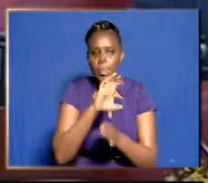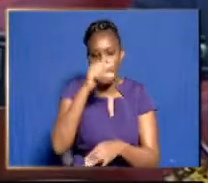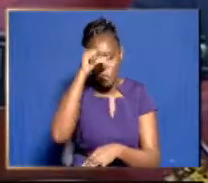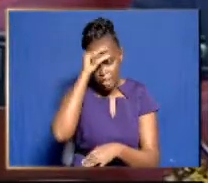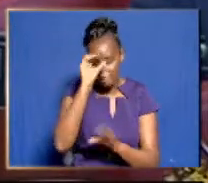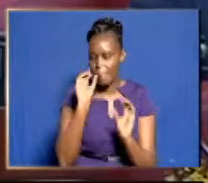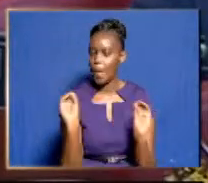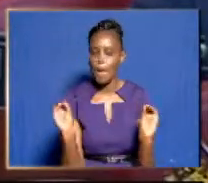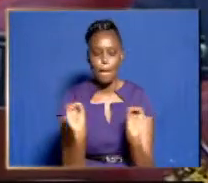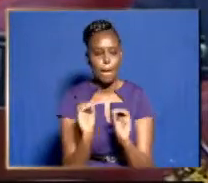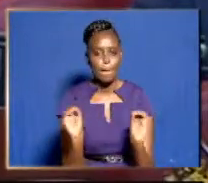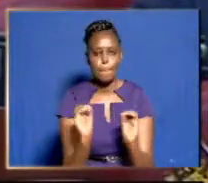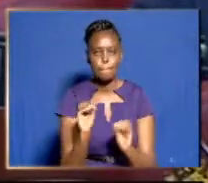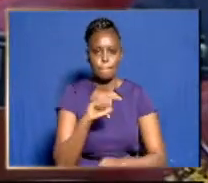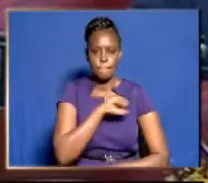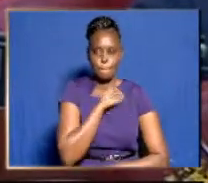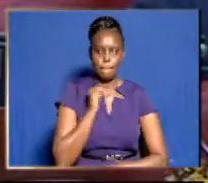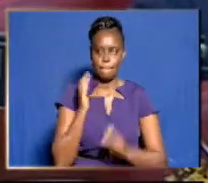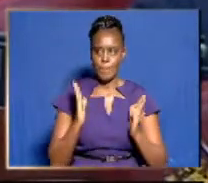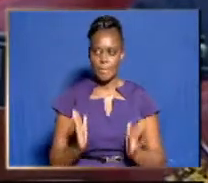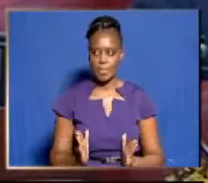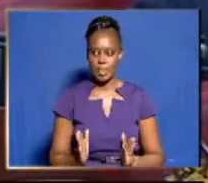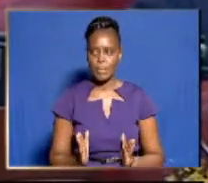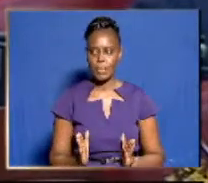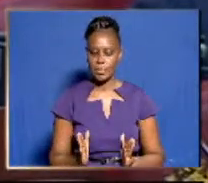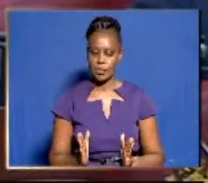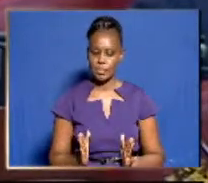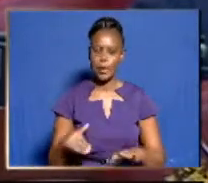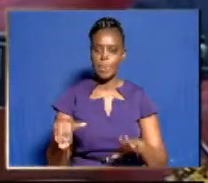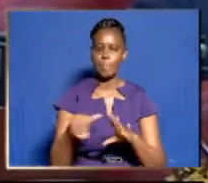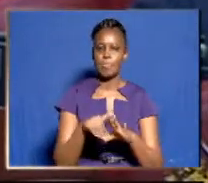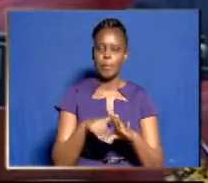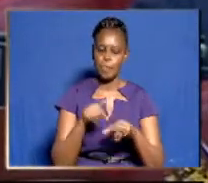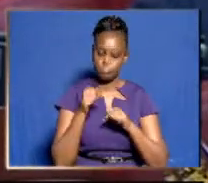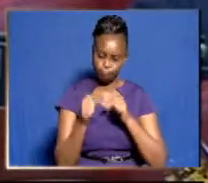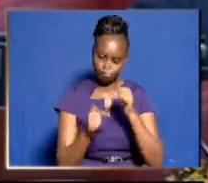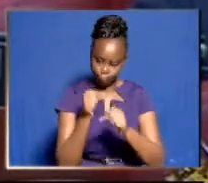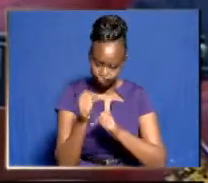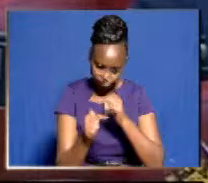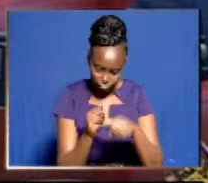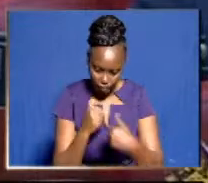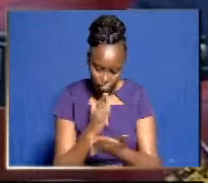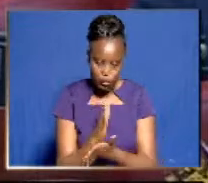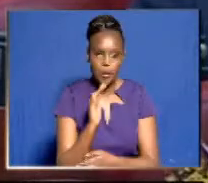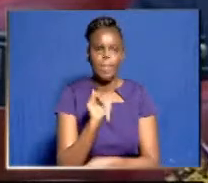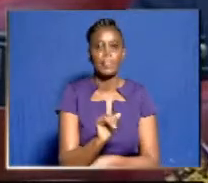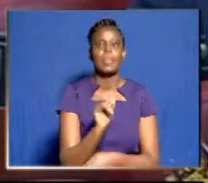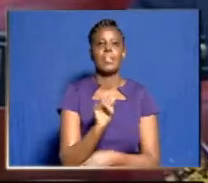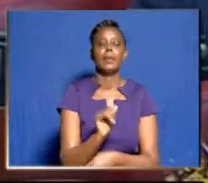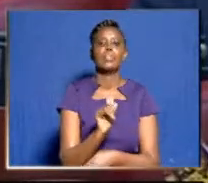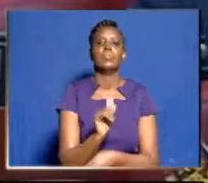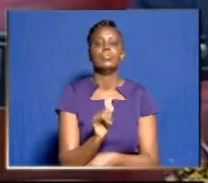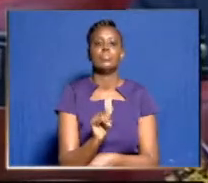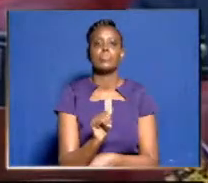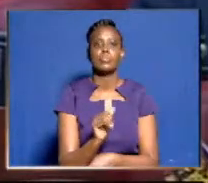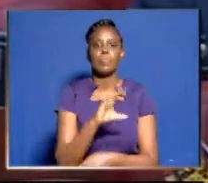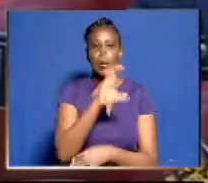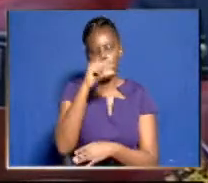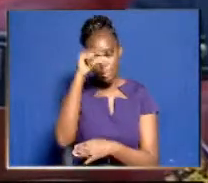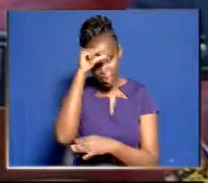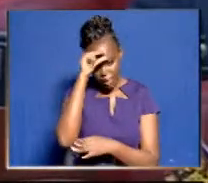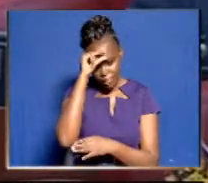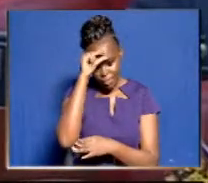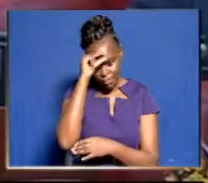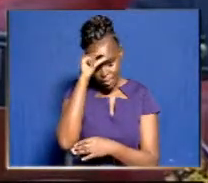and I think our Senate counterparts should take up this matter and ensure that the county